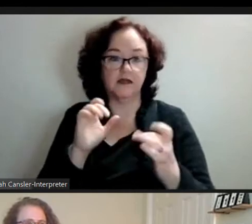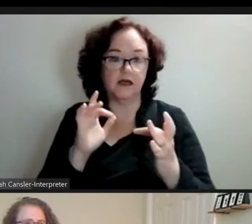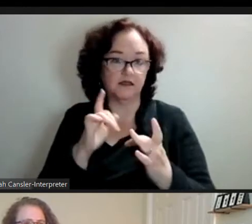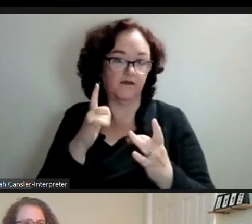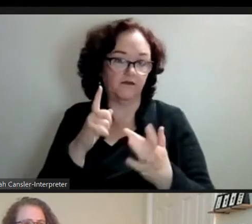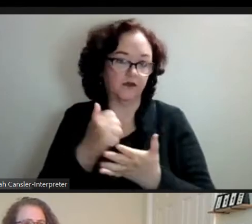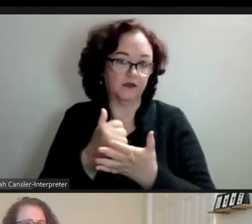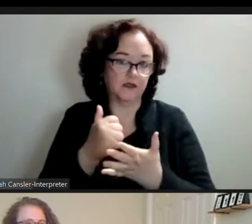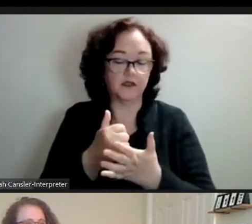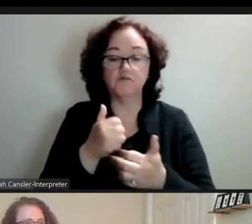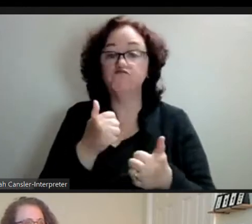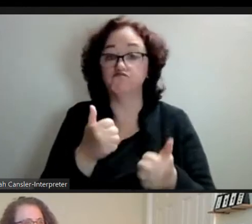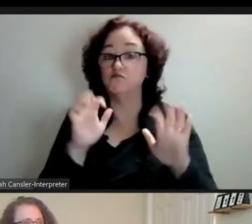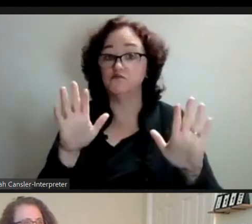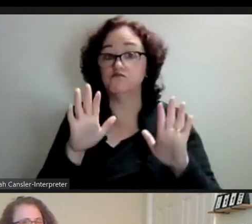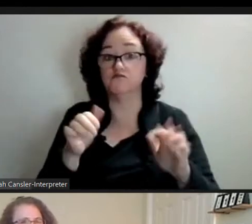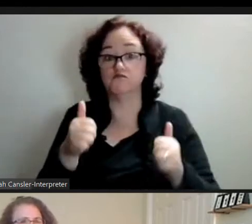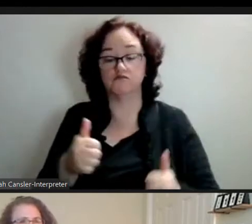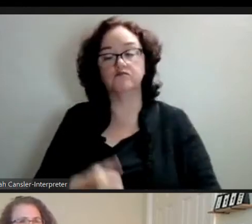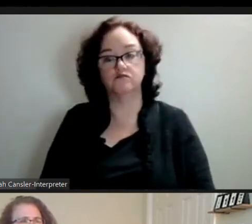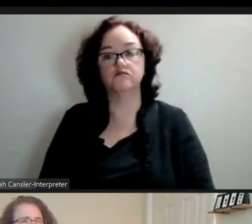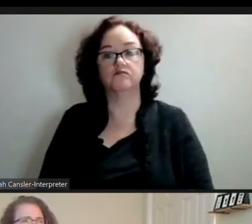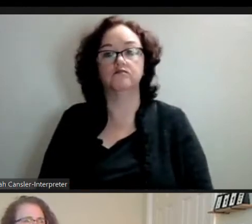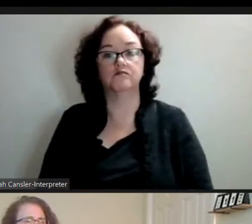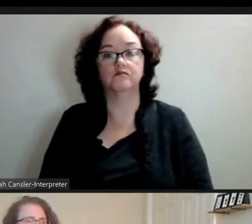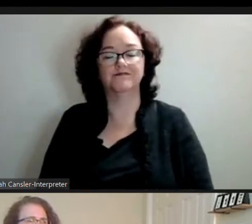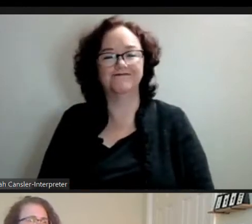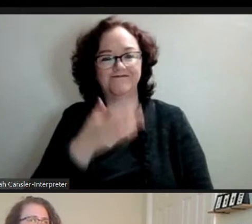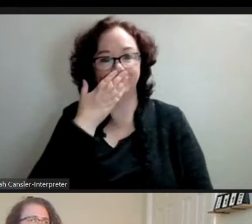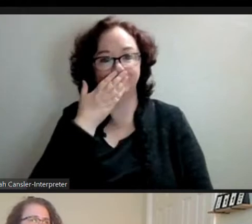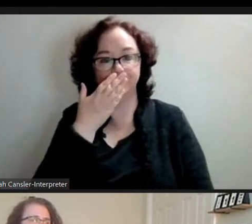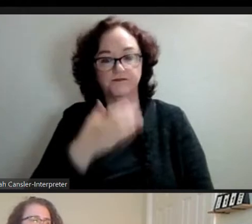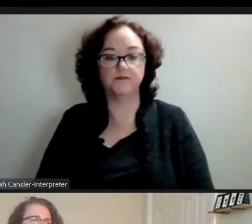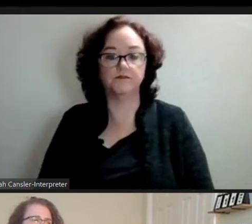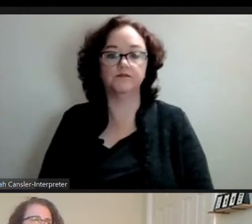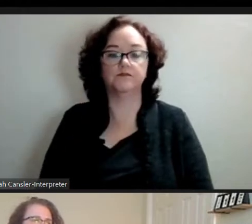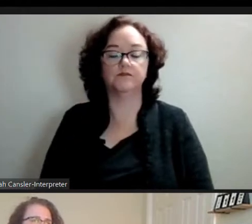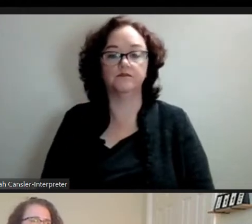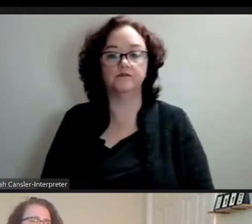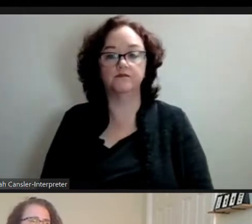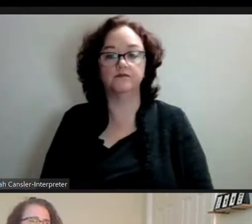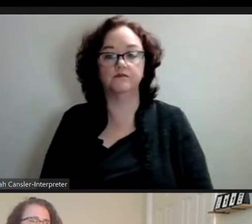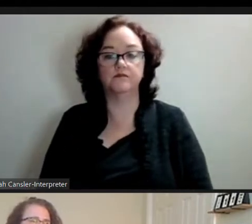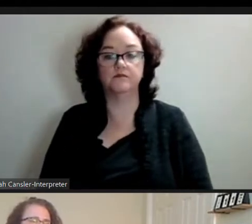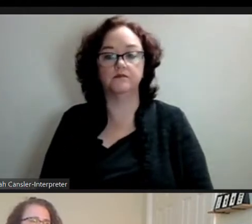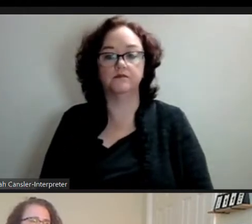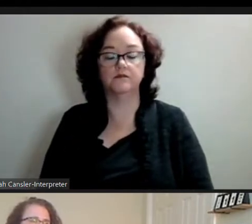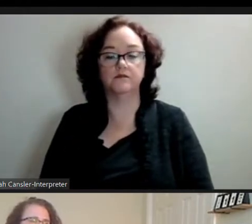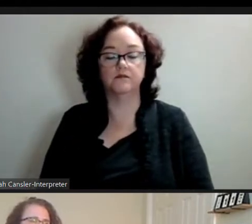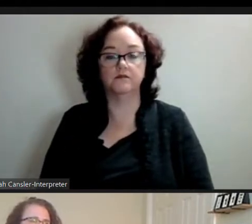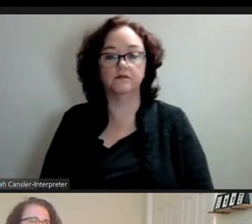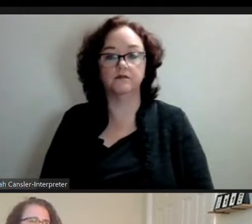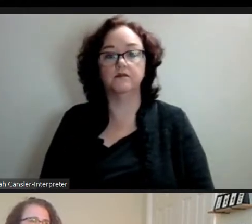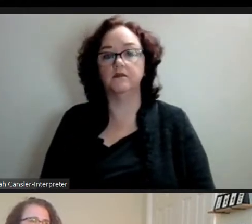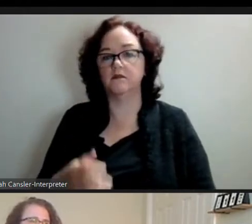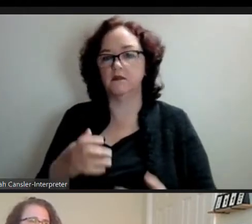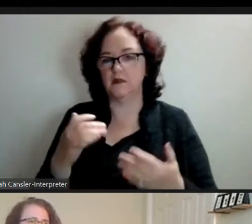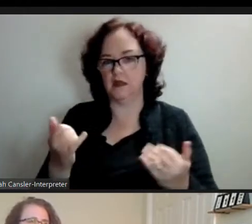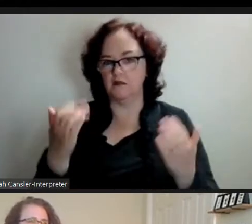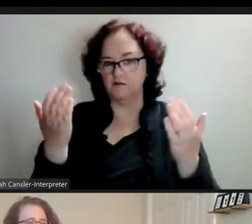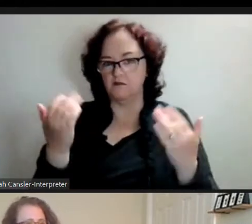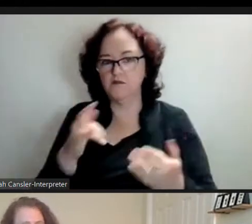great. Great, thank you. And as part of the old business,